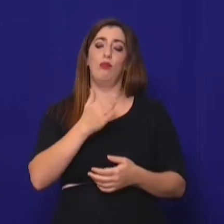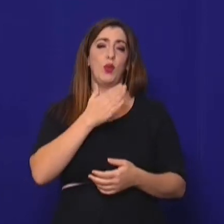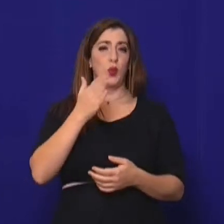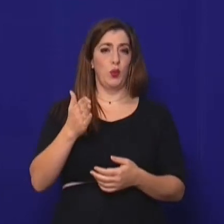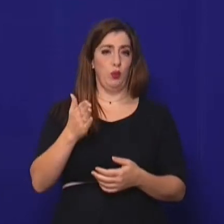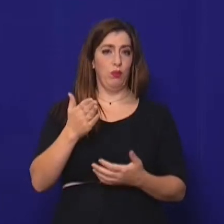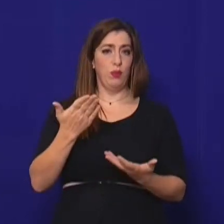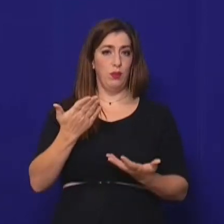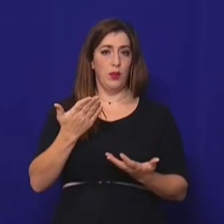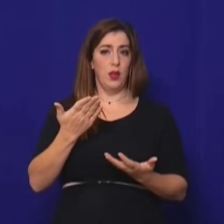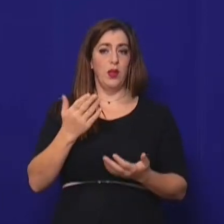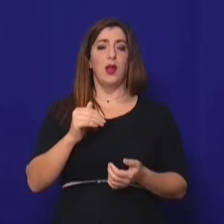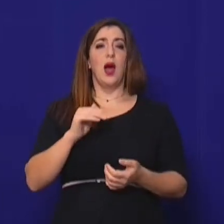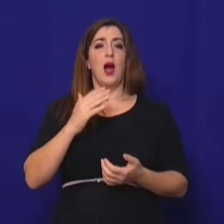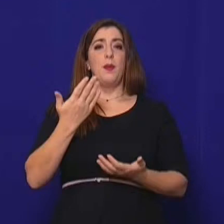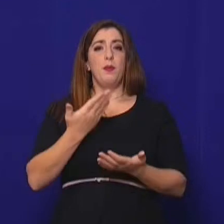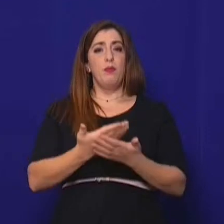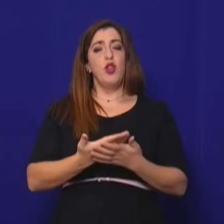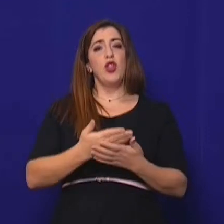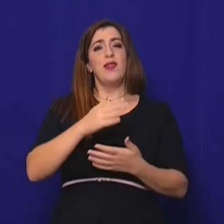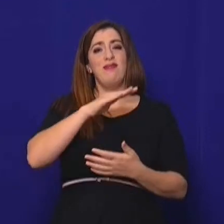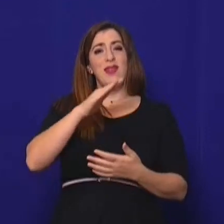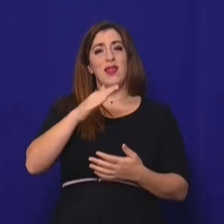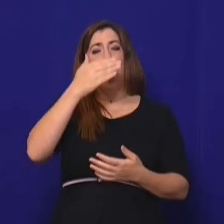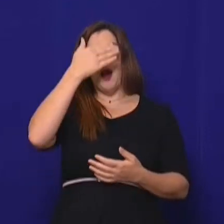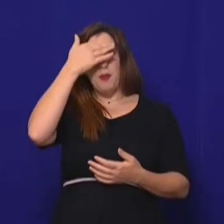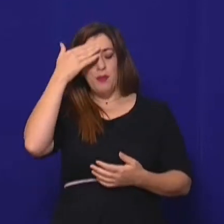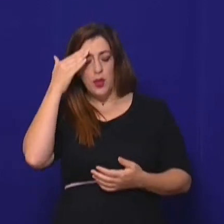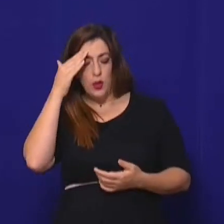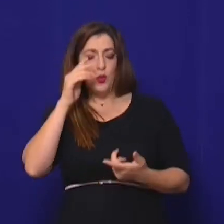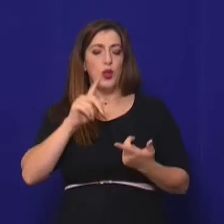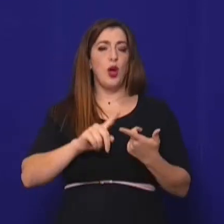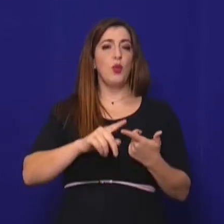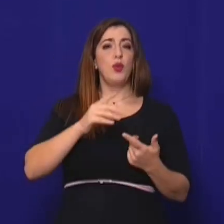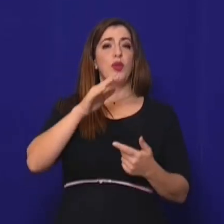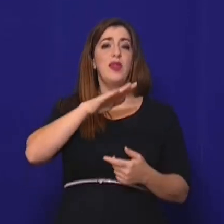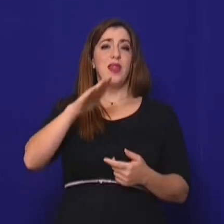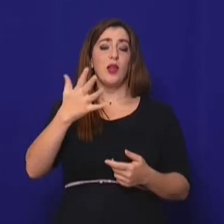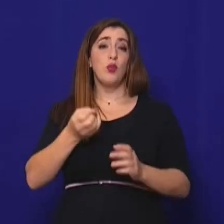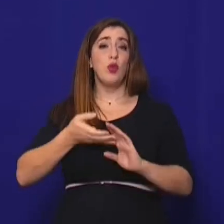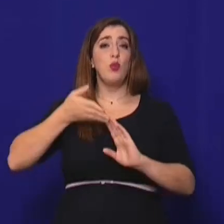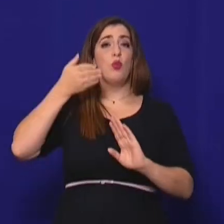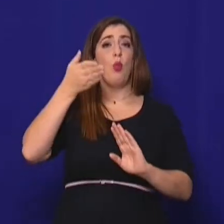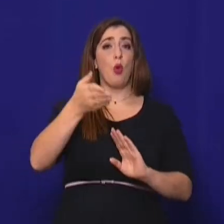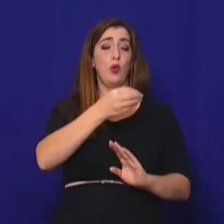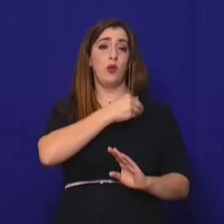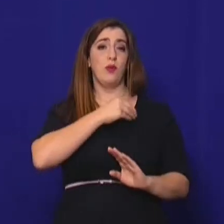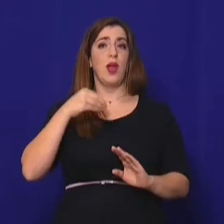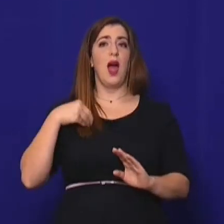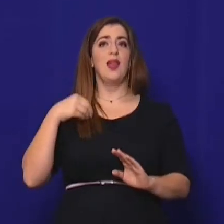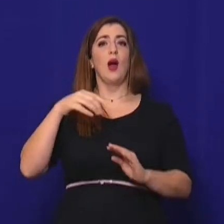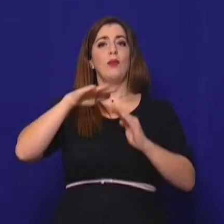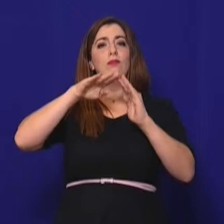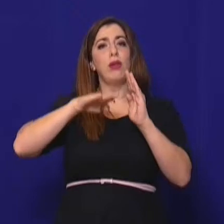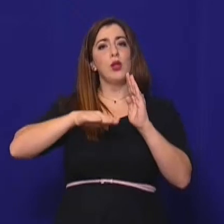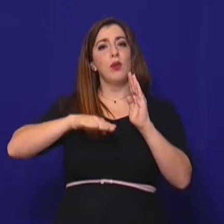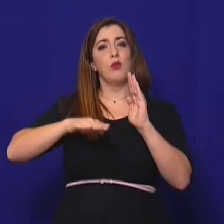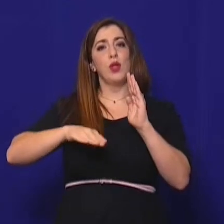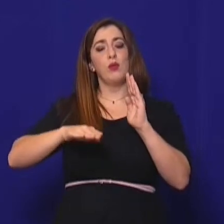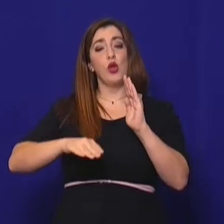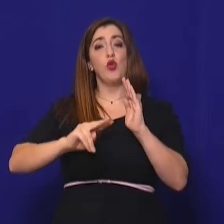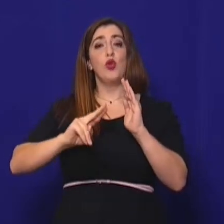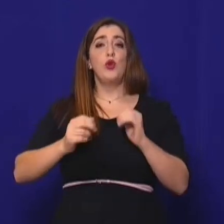jkollhom jimirdu u dawk li jidħlu l-isptar, imma anke wkoll li kemm nistgħu nżommu r-rata ta' imwiet